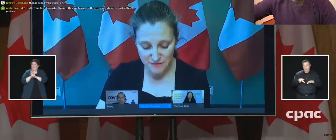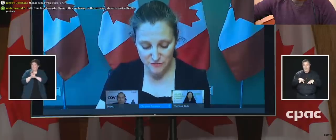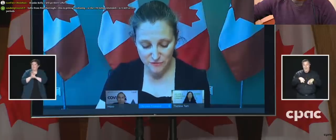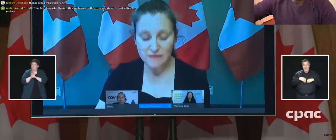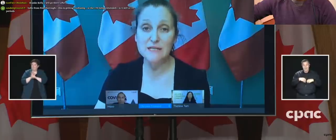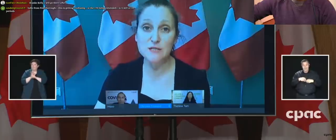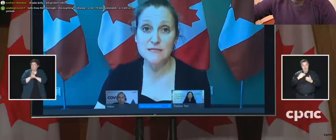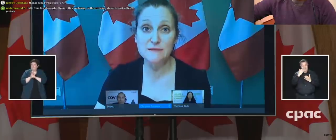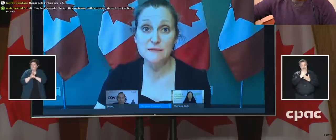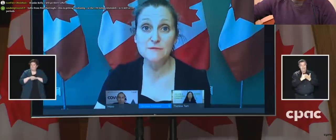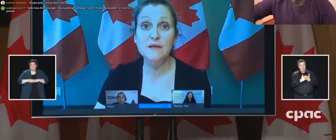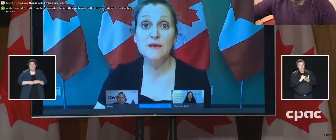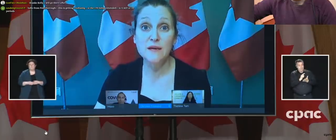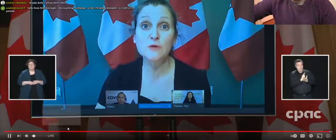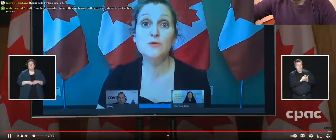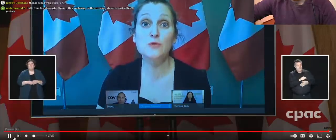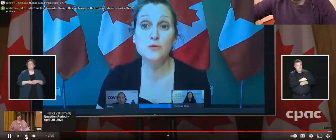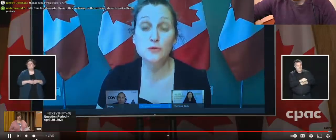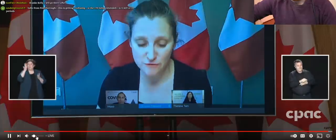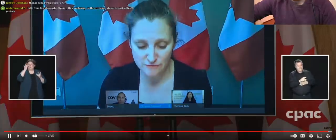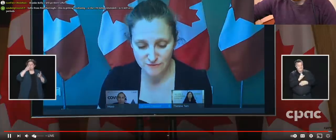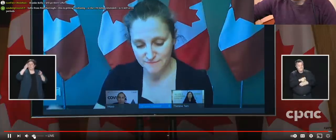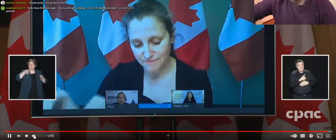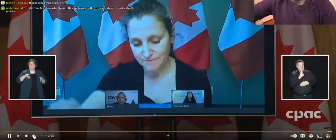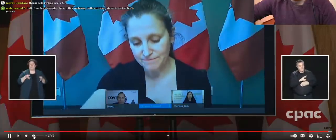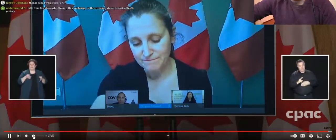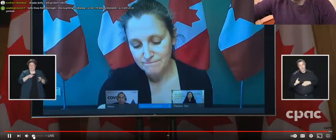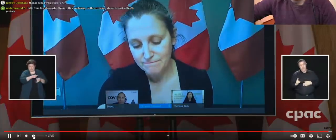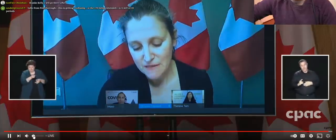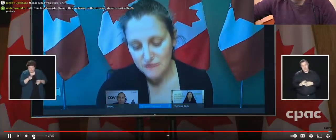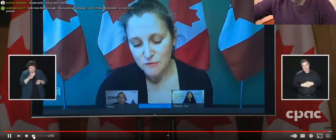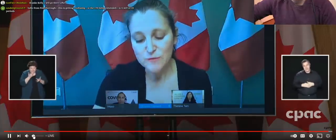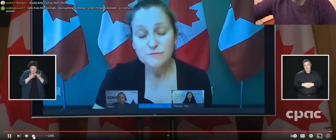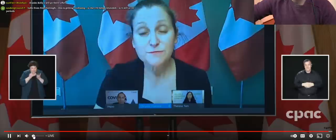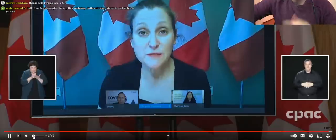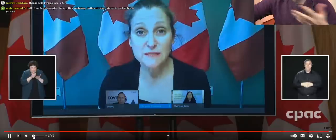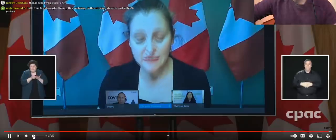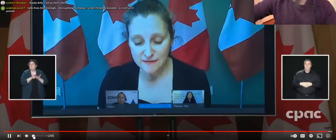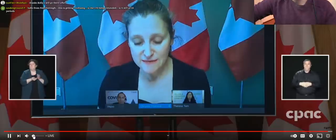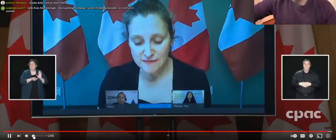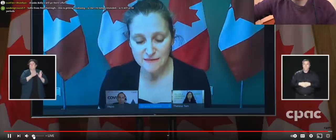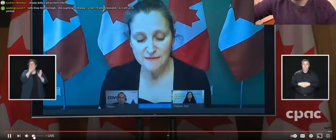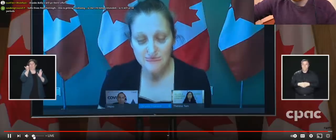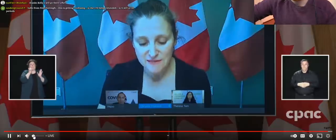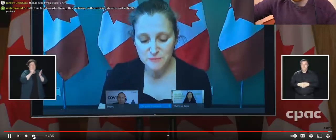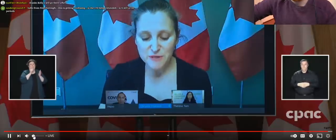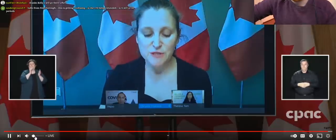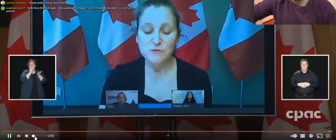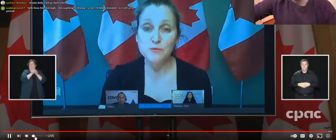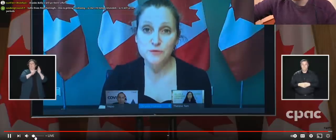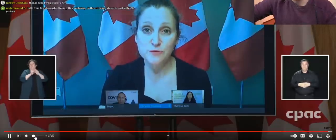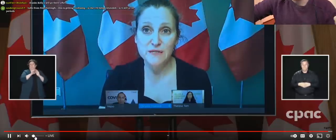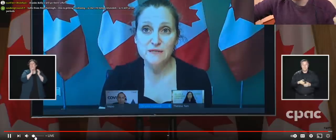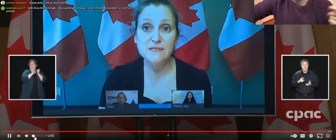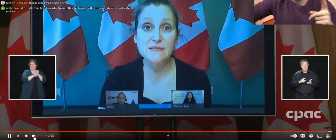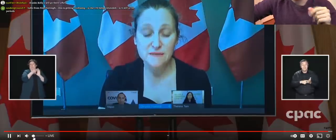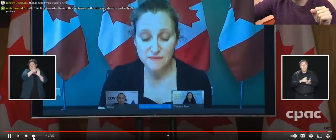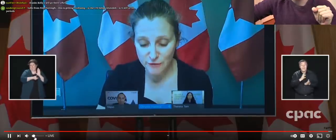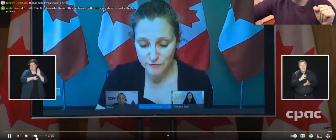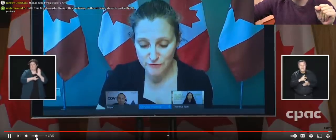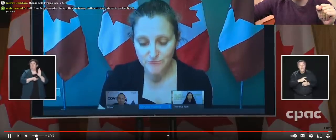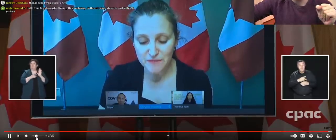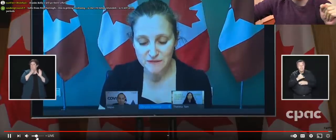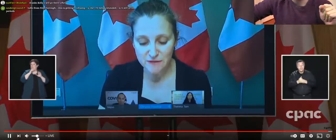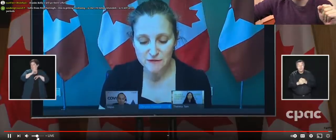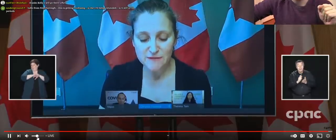ces mesures législatives. Yeah, Underground P, based on this, it seems like there is going to be an extension for the CRB. Okay,